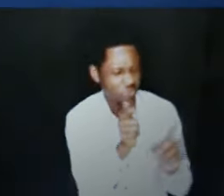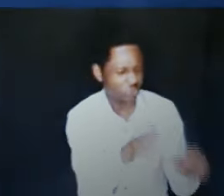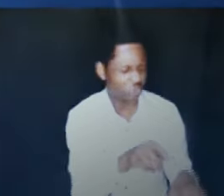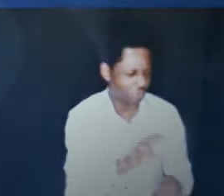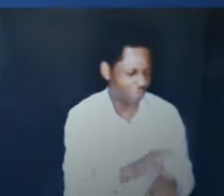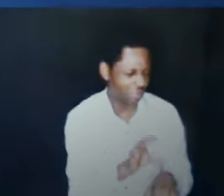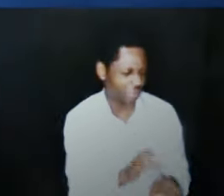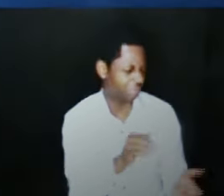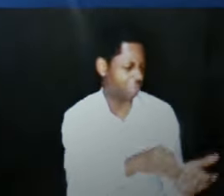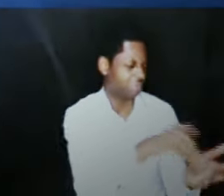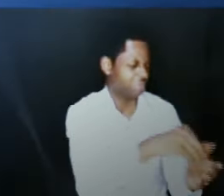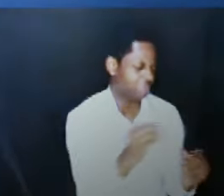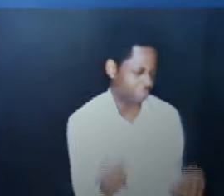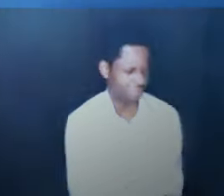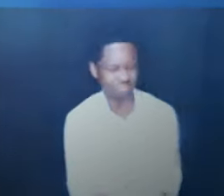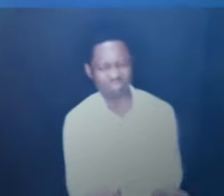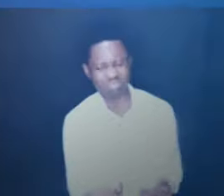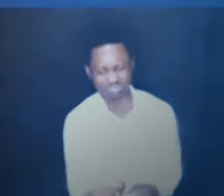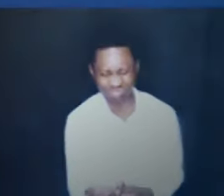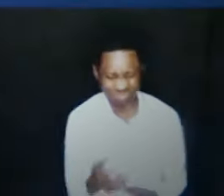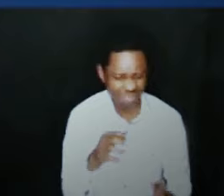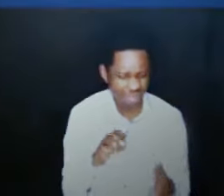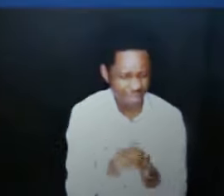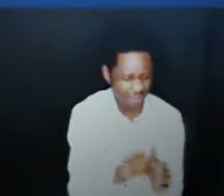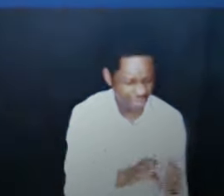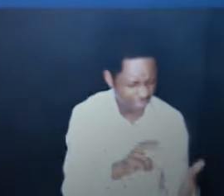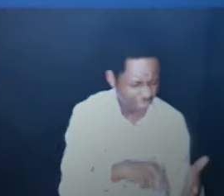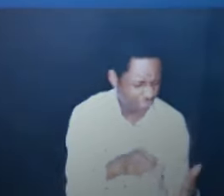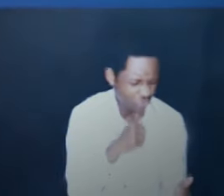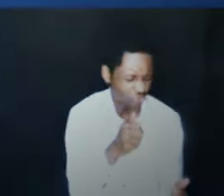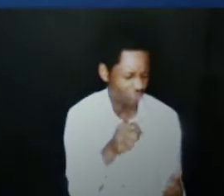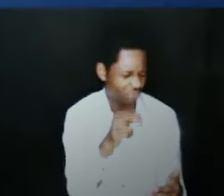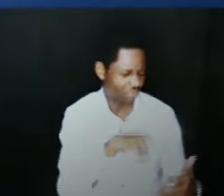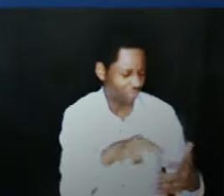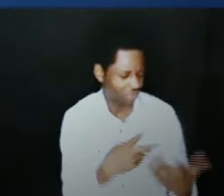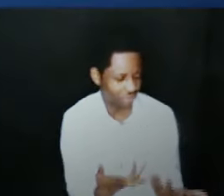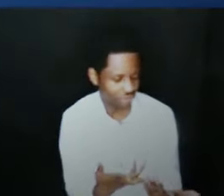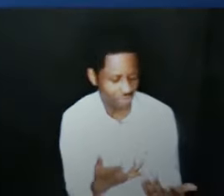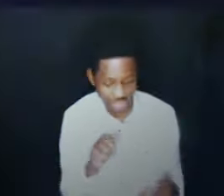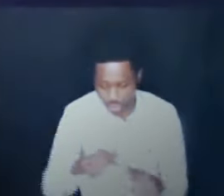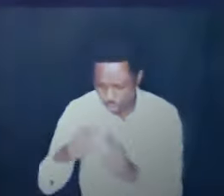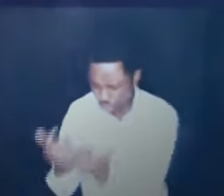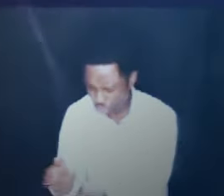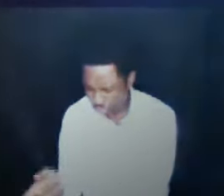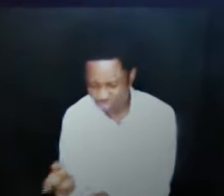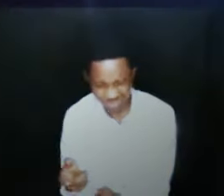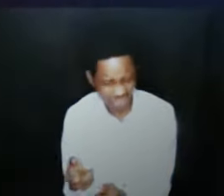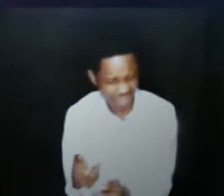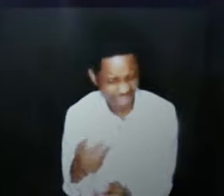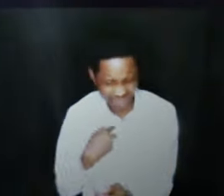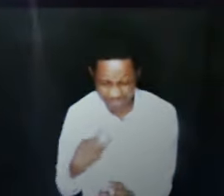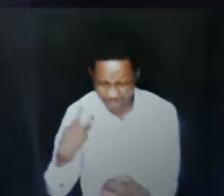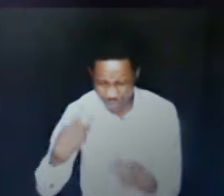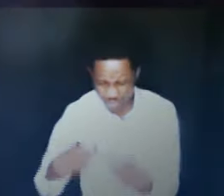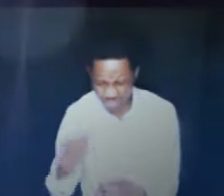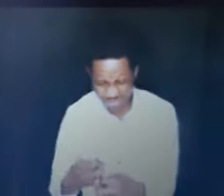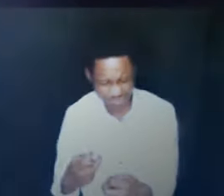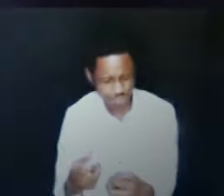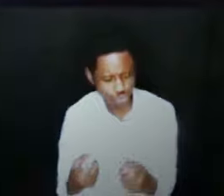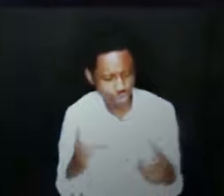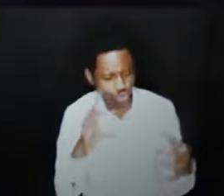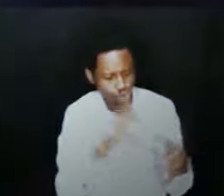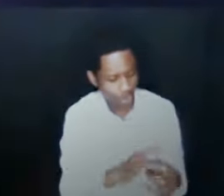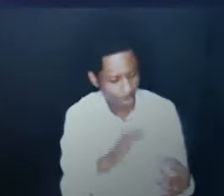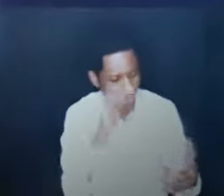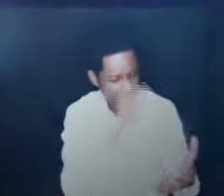are that kind of people that causes trouble in marriage and all that. They are not necessarily sinning, but you see,